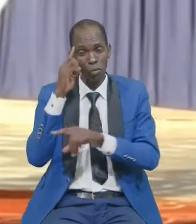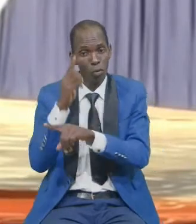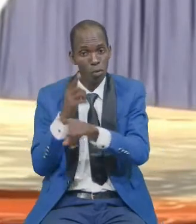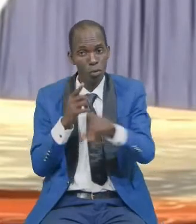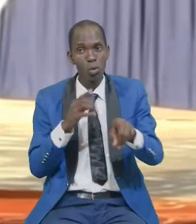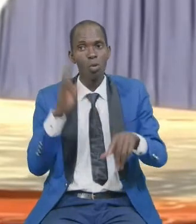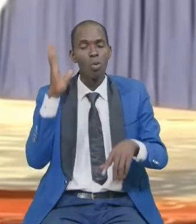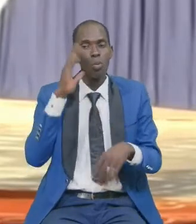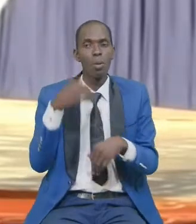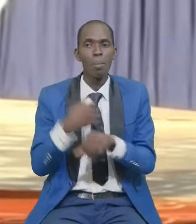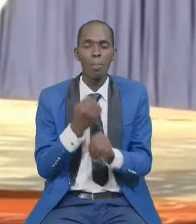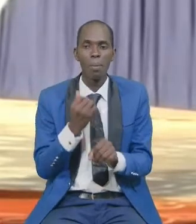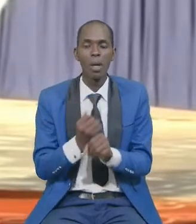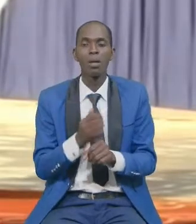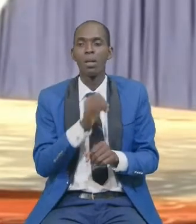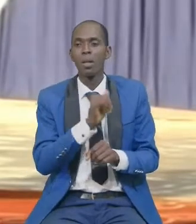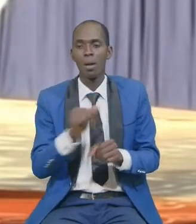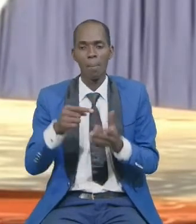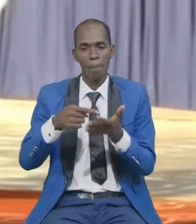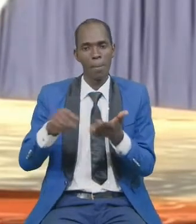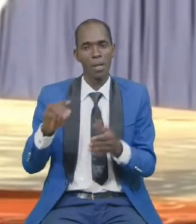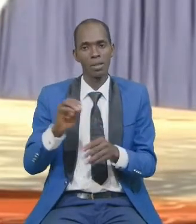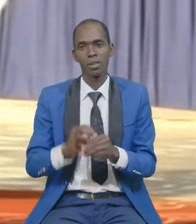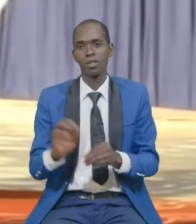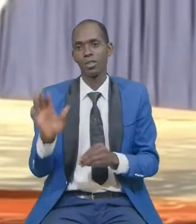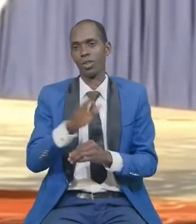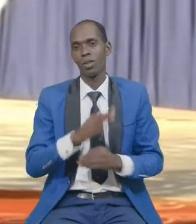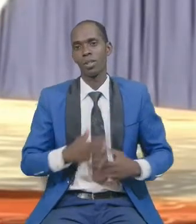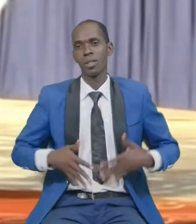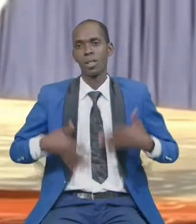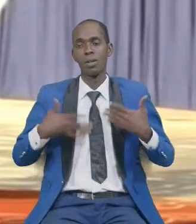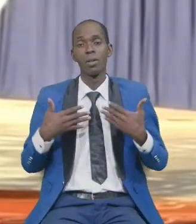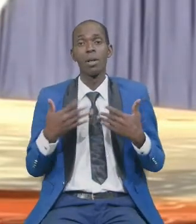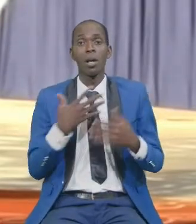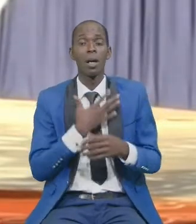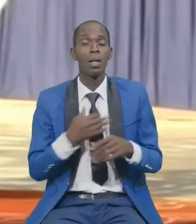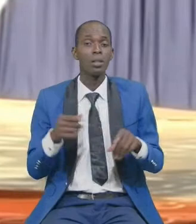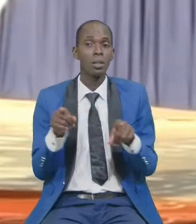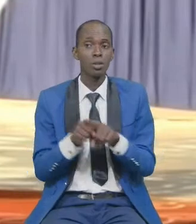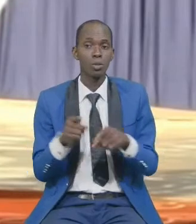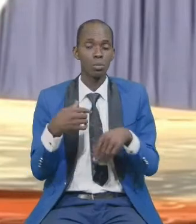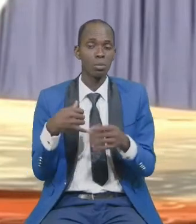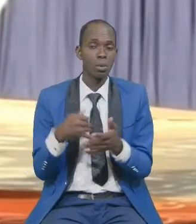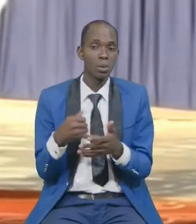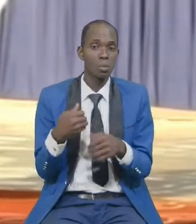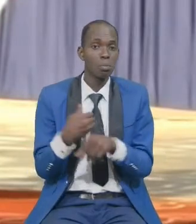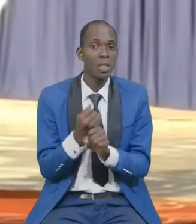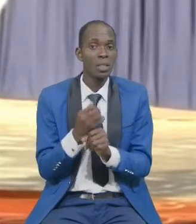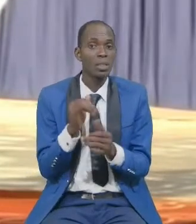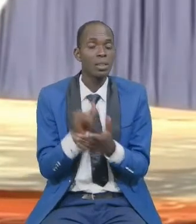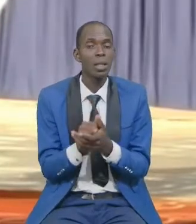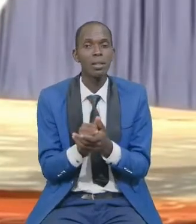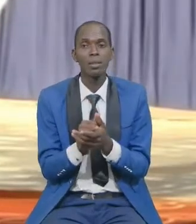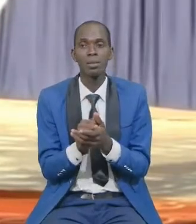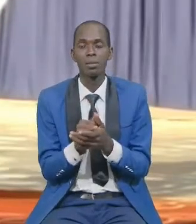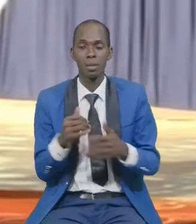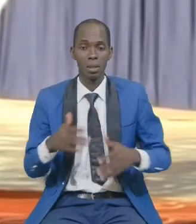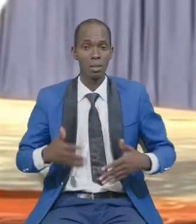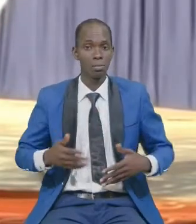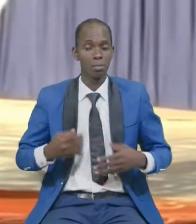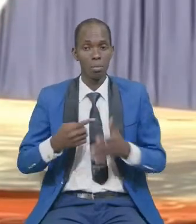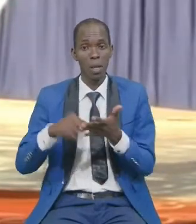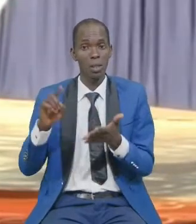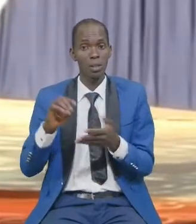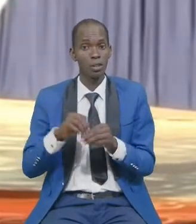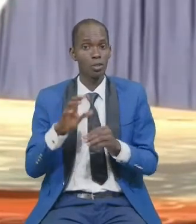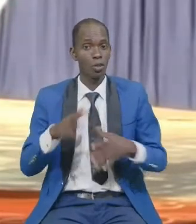make a mark in your life. And then, as it makes that mark in your life, that reflection